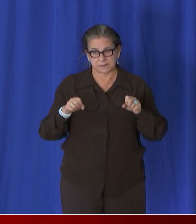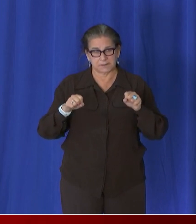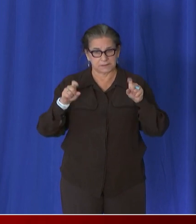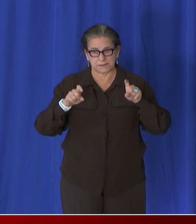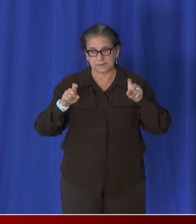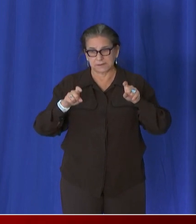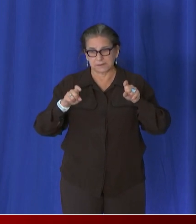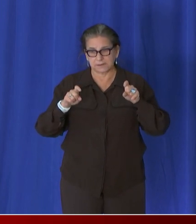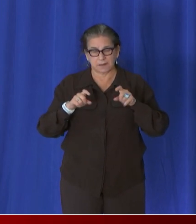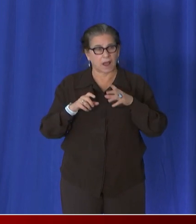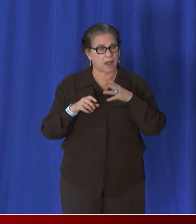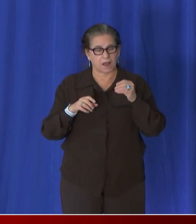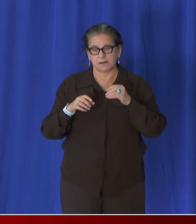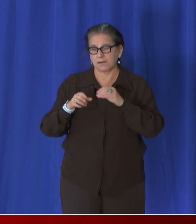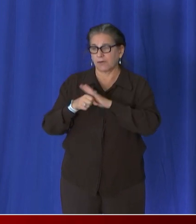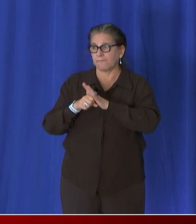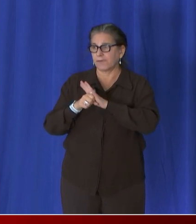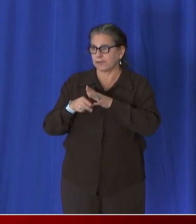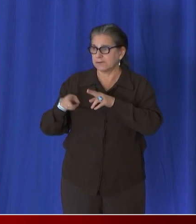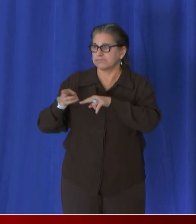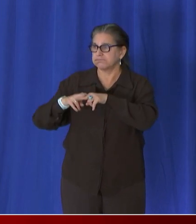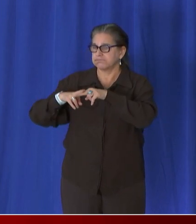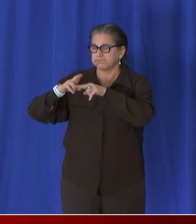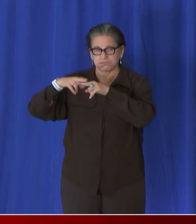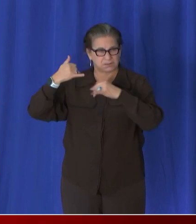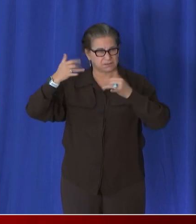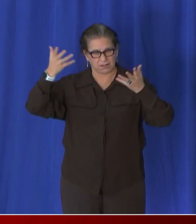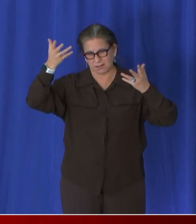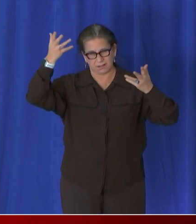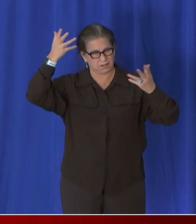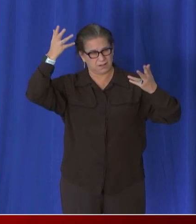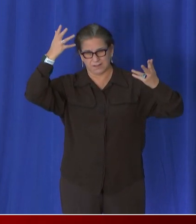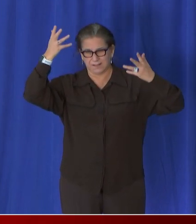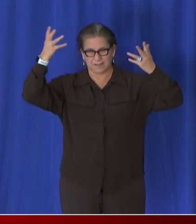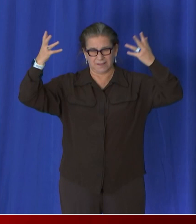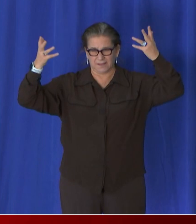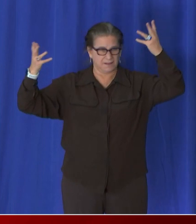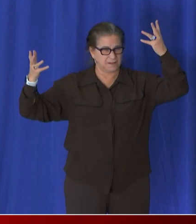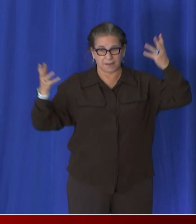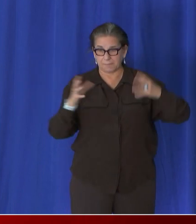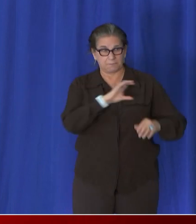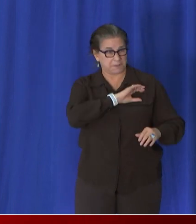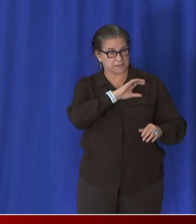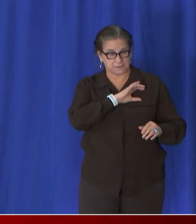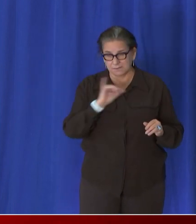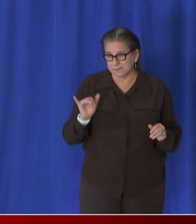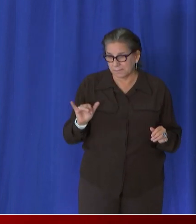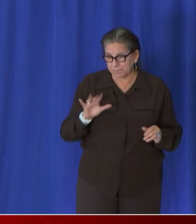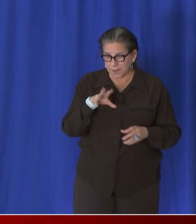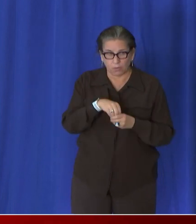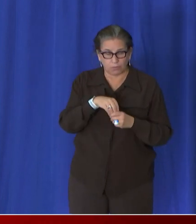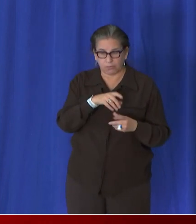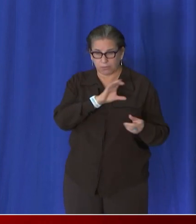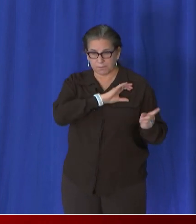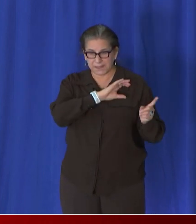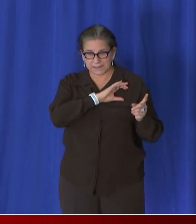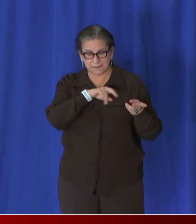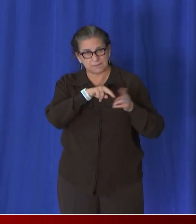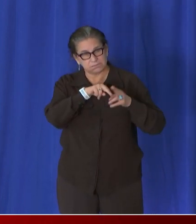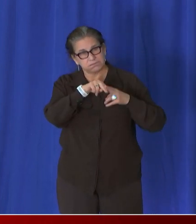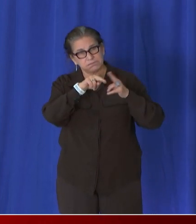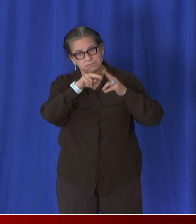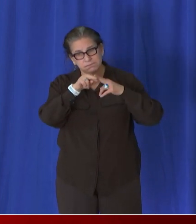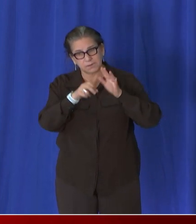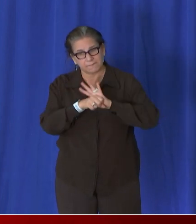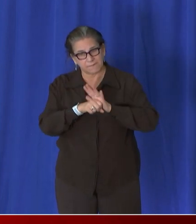side? Is there a threshold if so many officers are, out because of COVID? What's going to happen? Who's going to